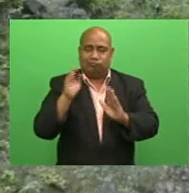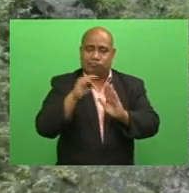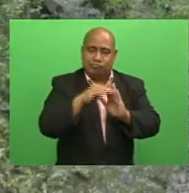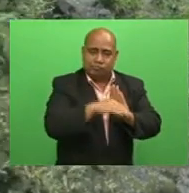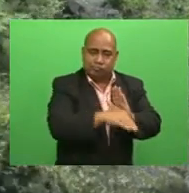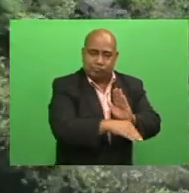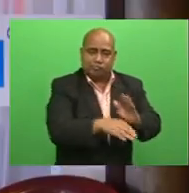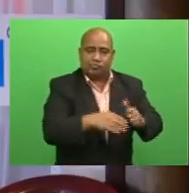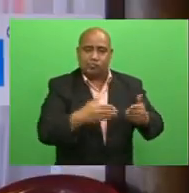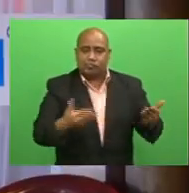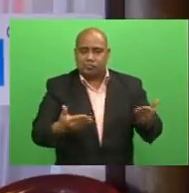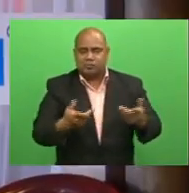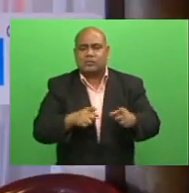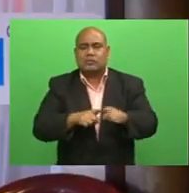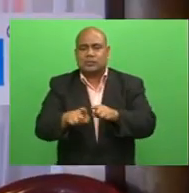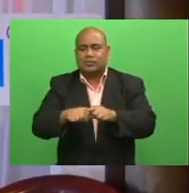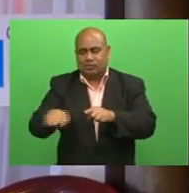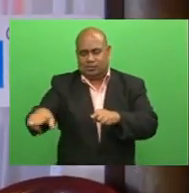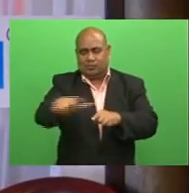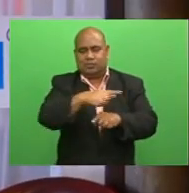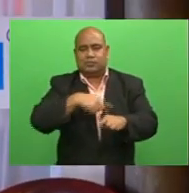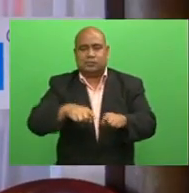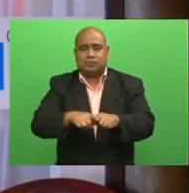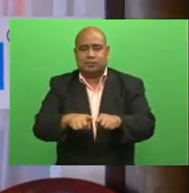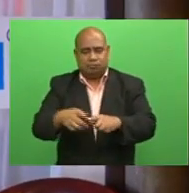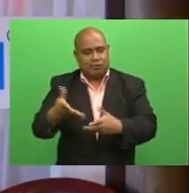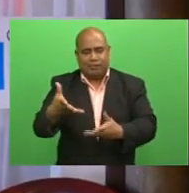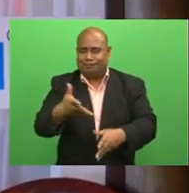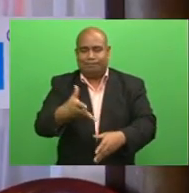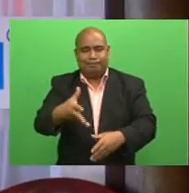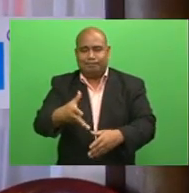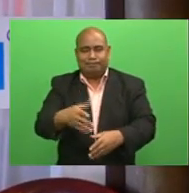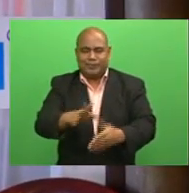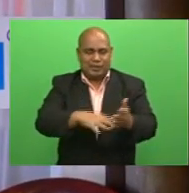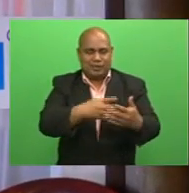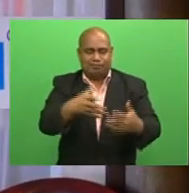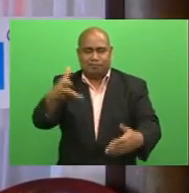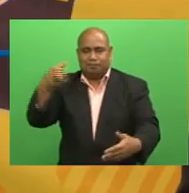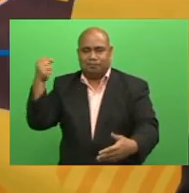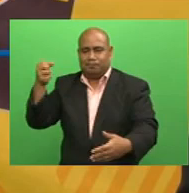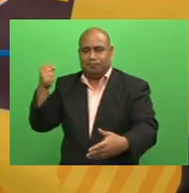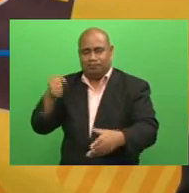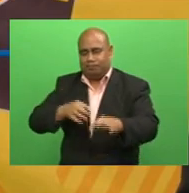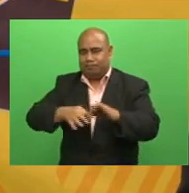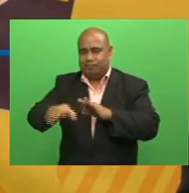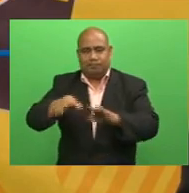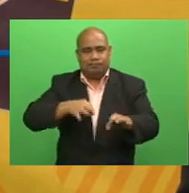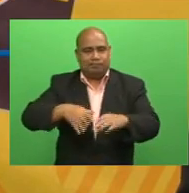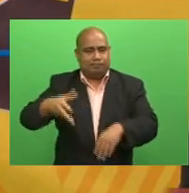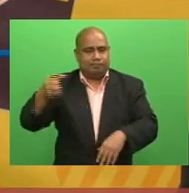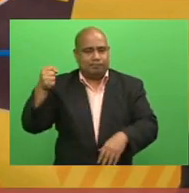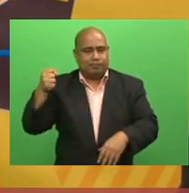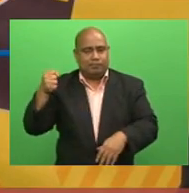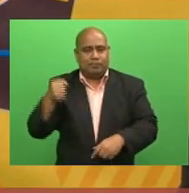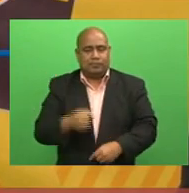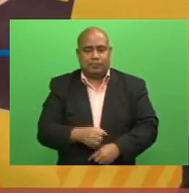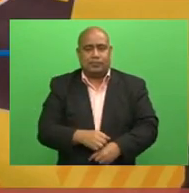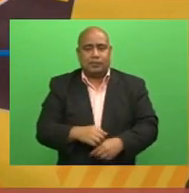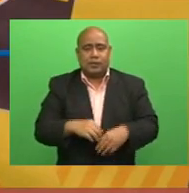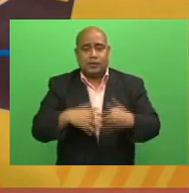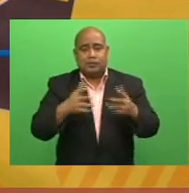productions either put on hold or rescheduled. There are restrictions put across the globe by each of